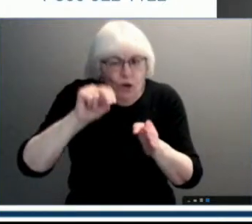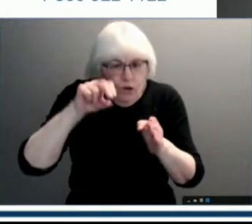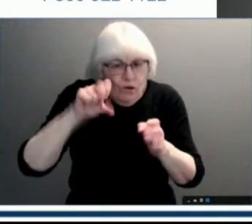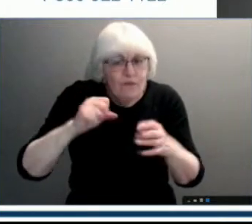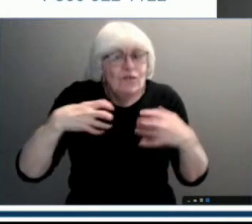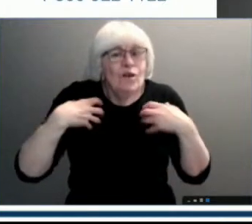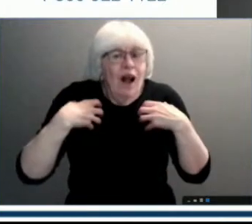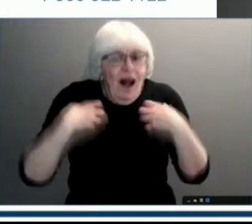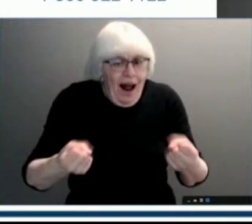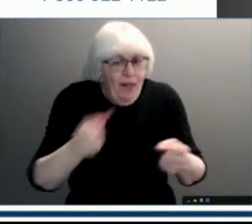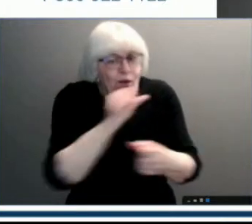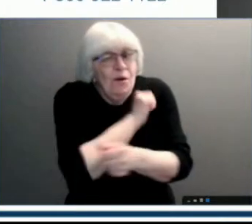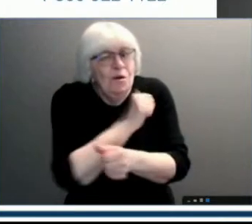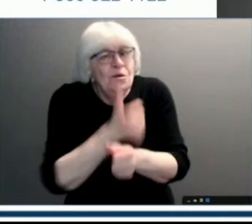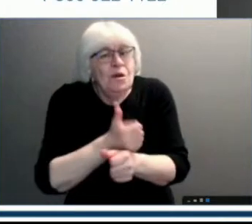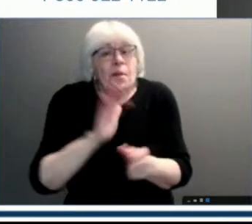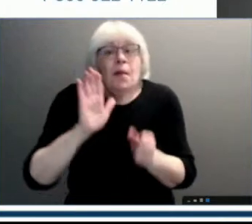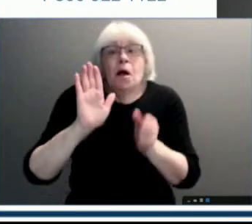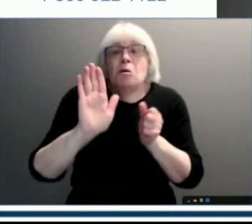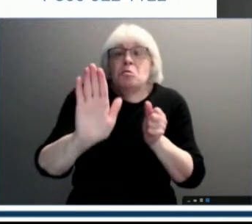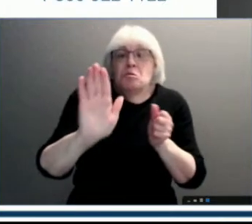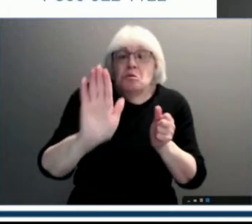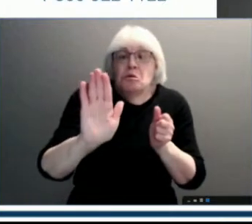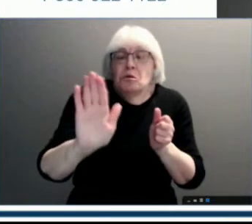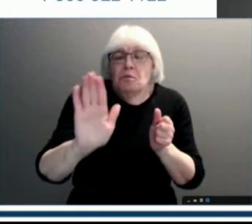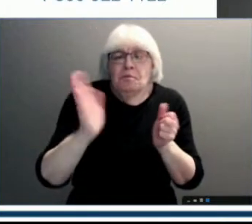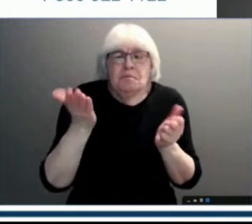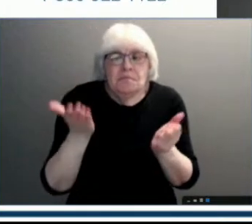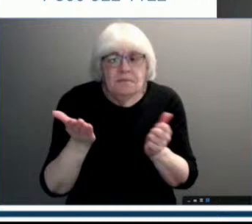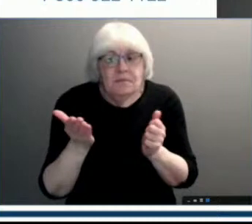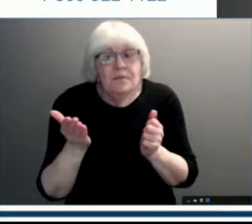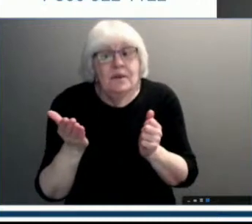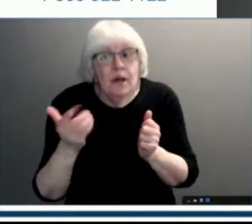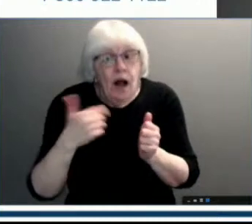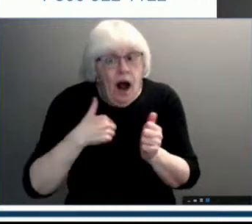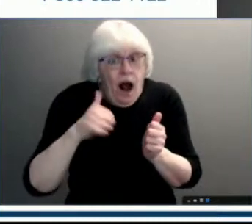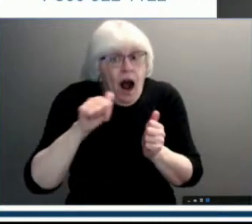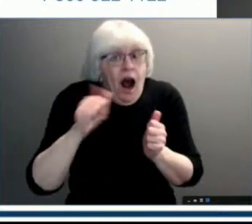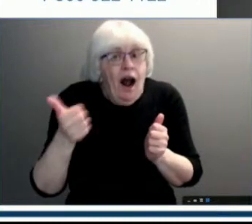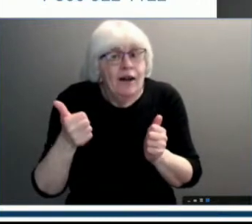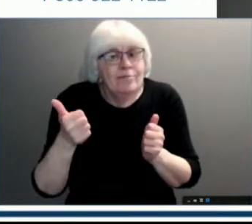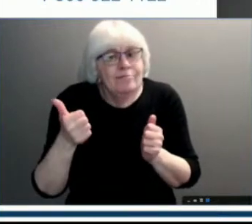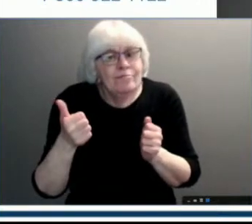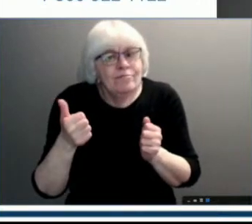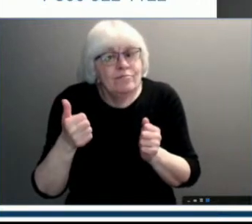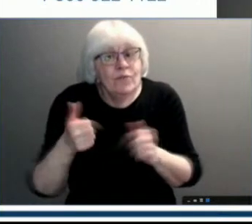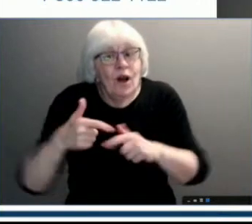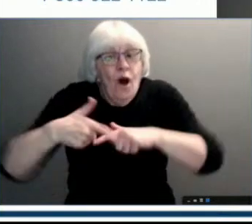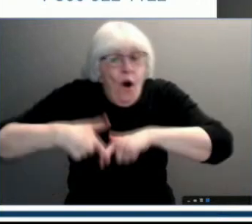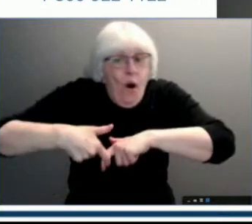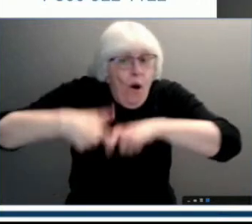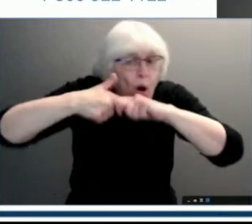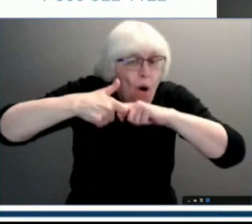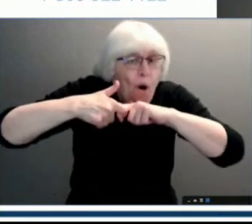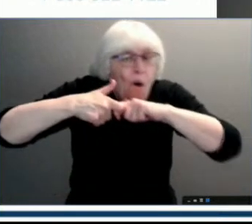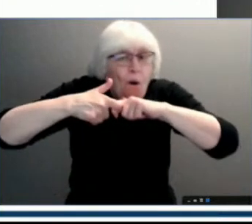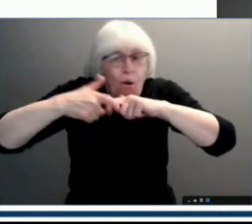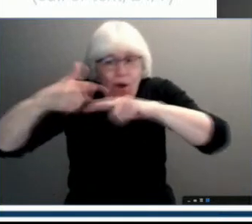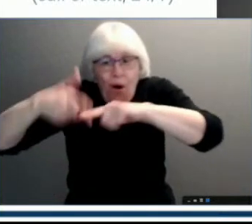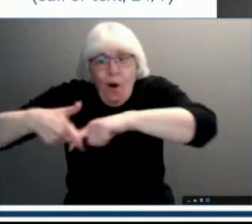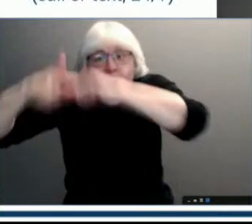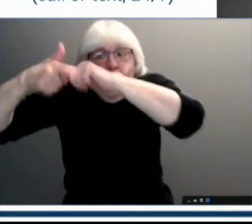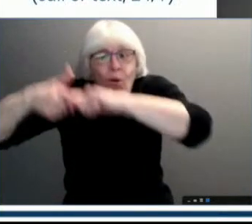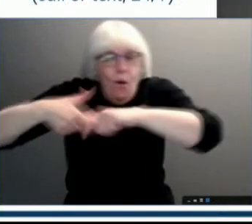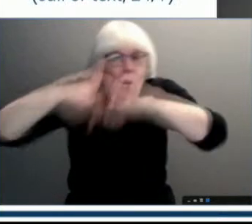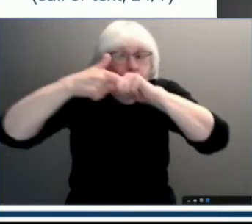is. And as we slow down other types of healthcare, there is more capacity for COVID patients. That's part of the key reason why we're